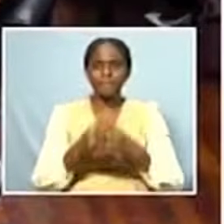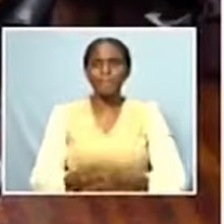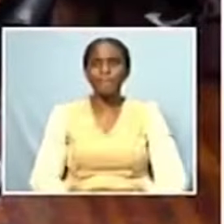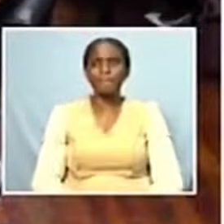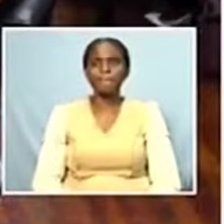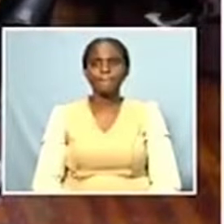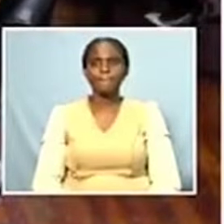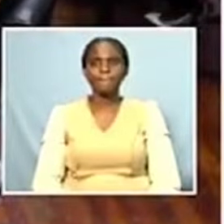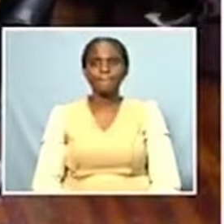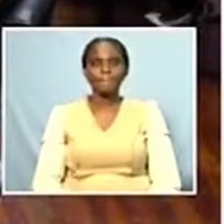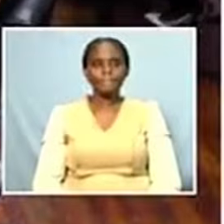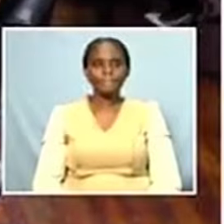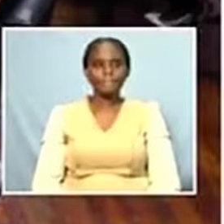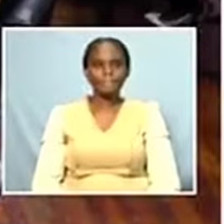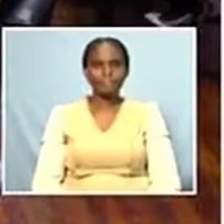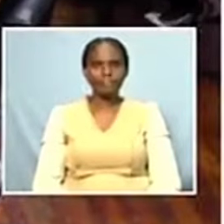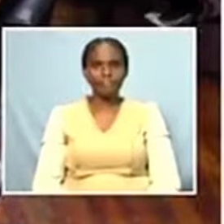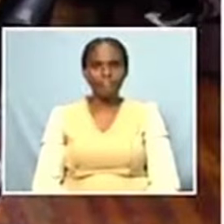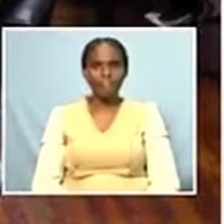And where are the procurement